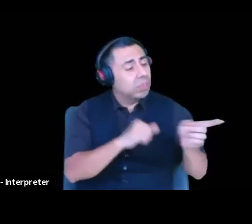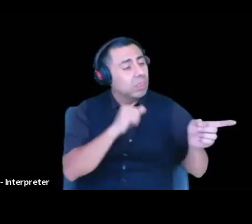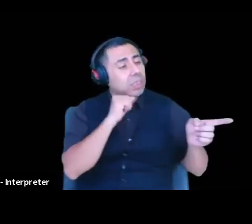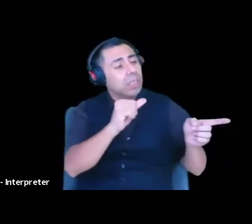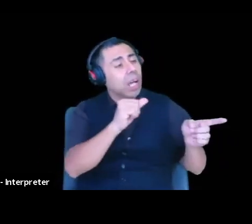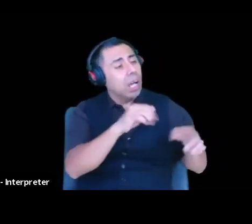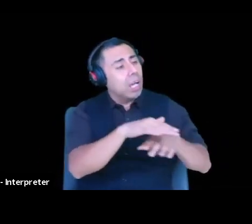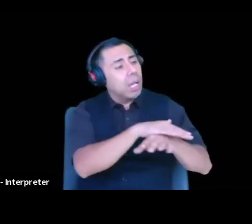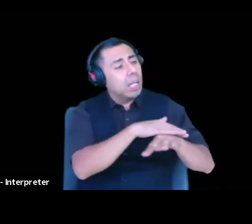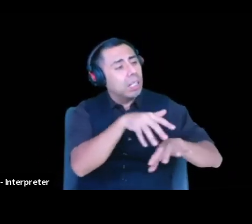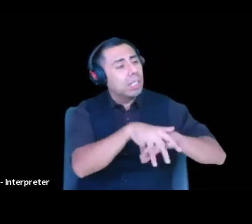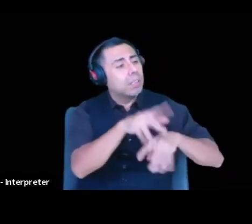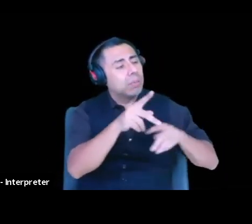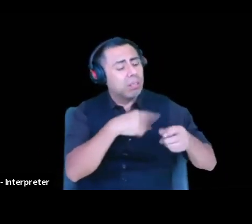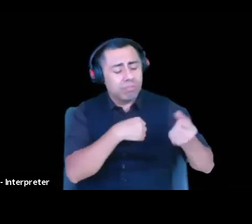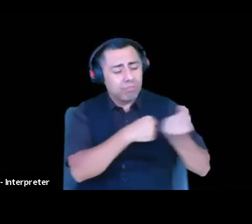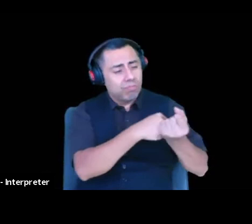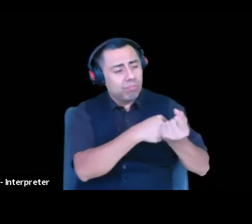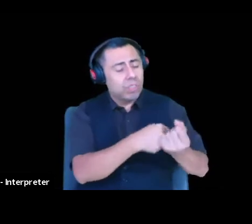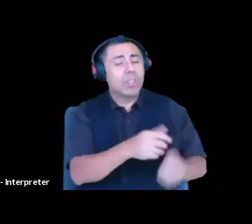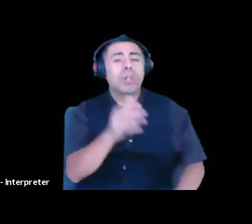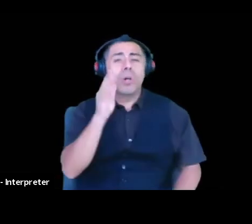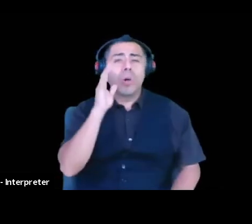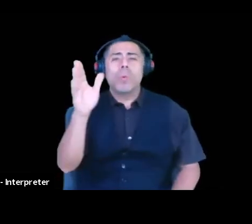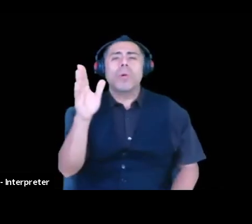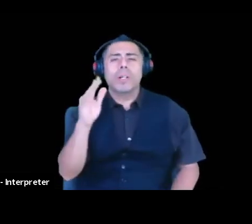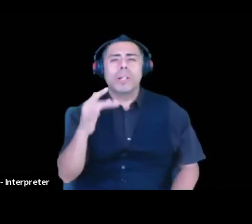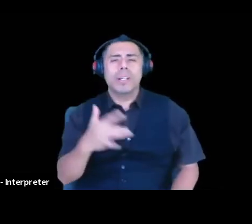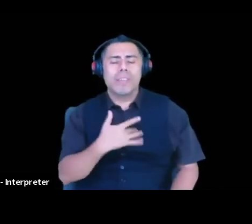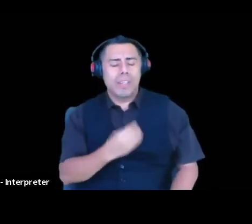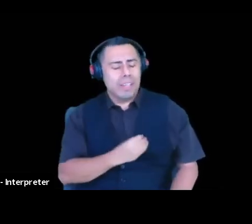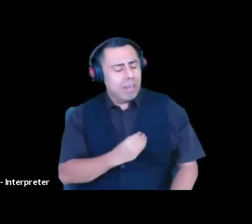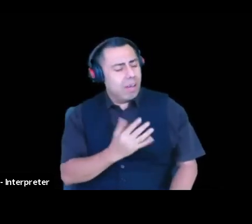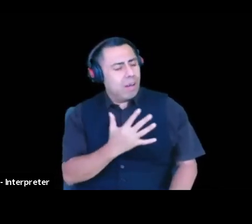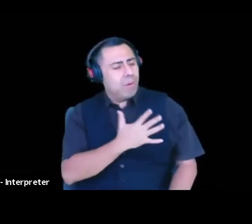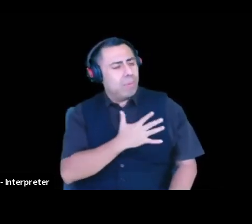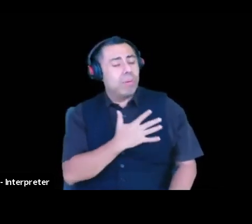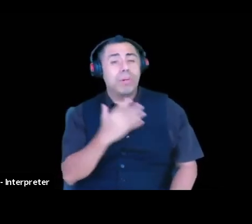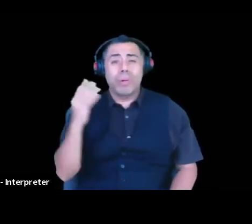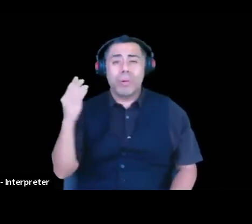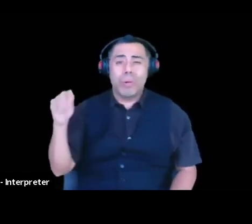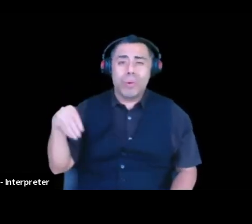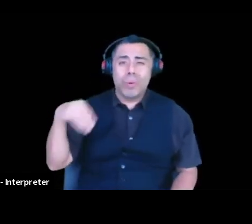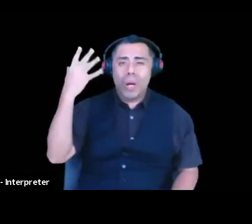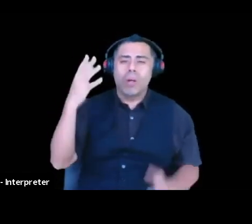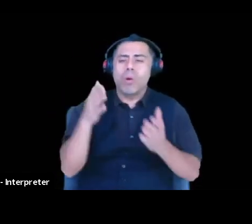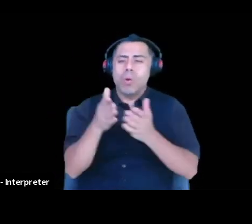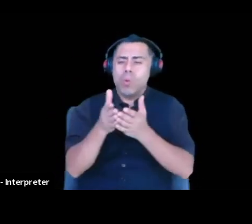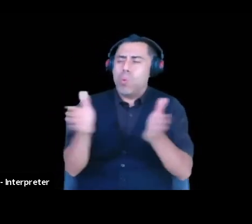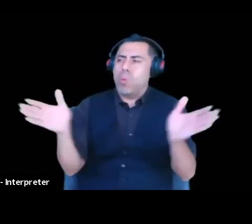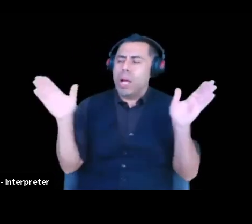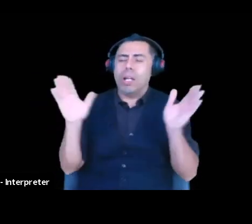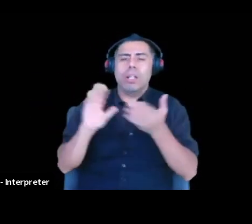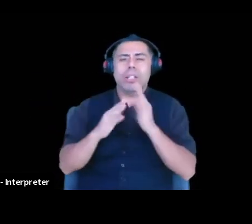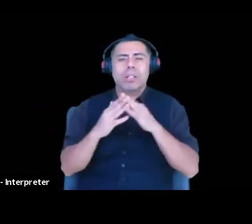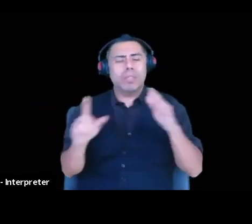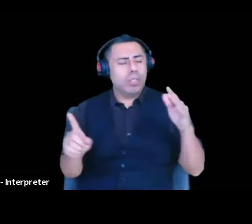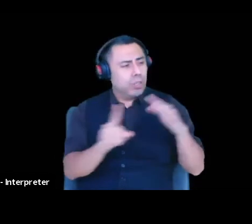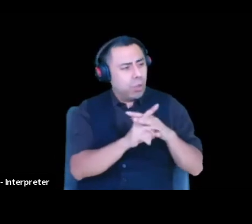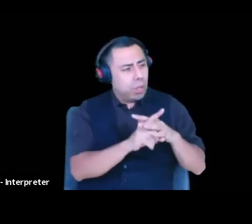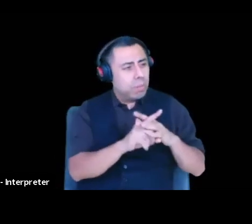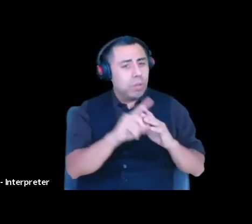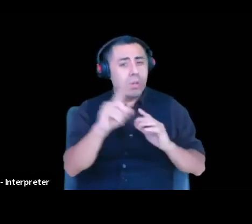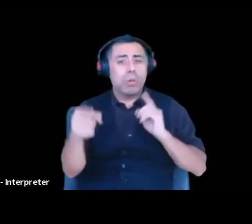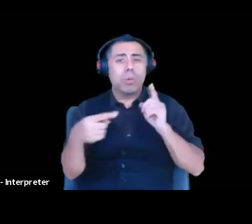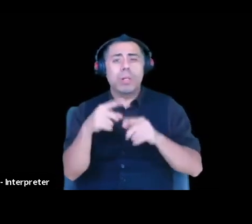really would make my heart happy to see the wider community show up when people like John T. Williams are murdered